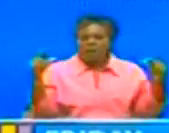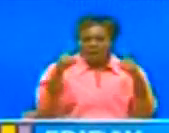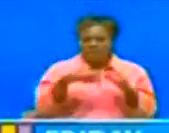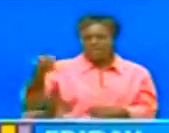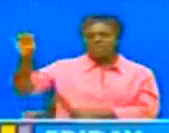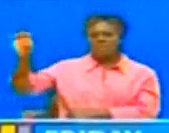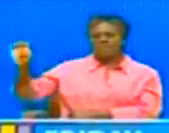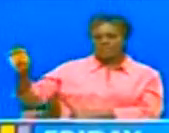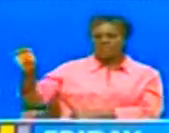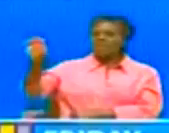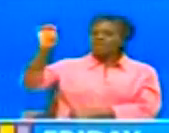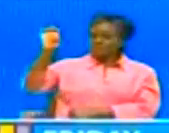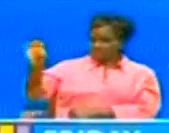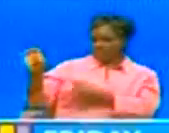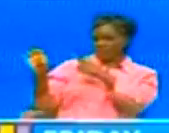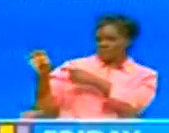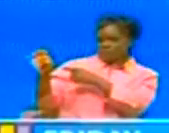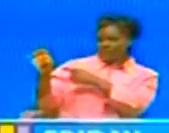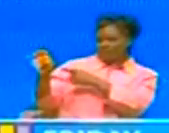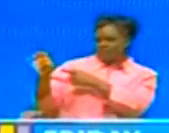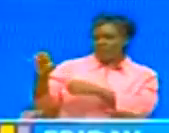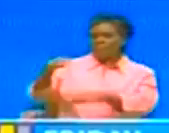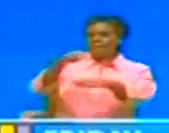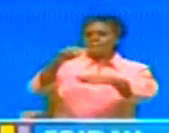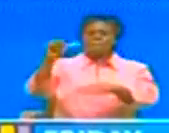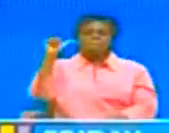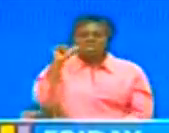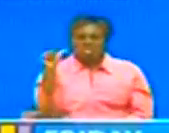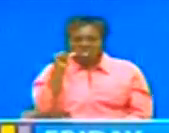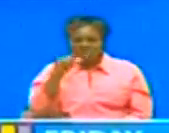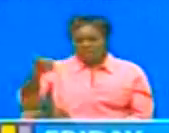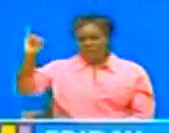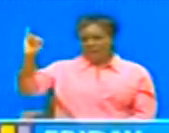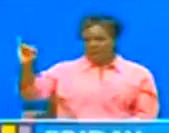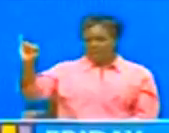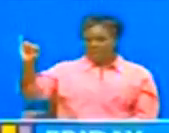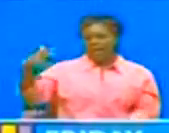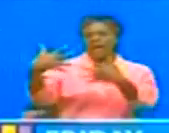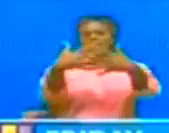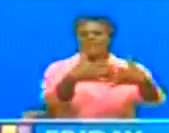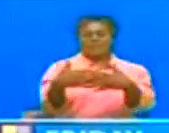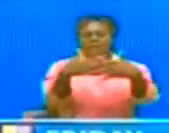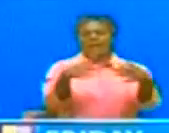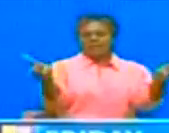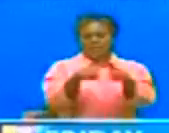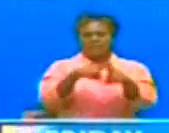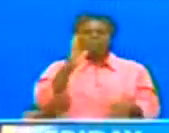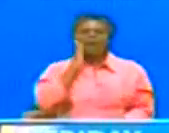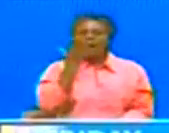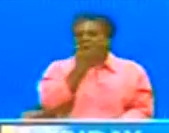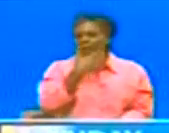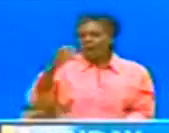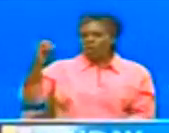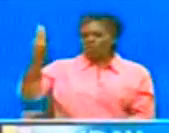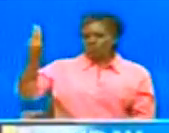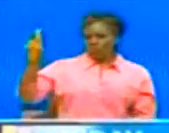letter E. The one with letter E is British spelling, and the one with letter I is American. Just like color, uh-huh. With O-U-R,